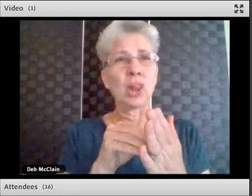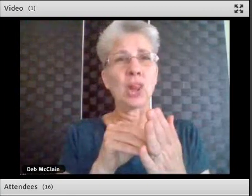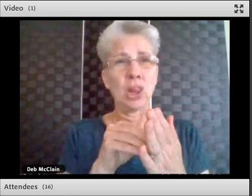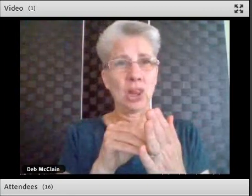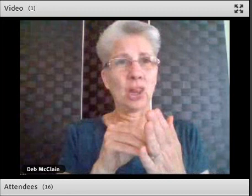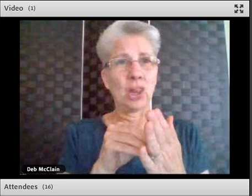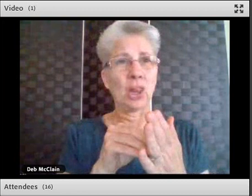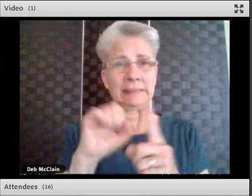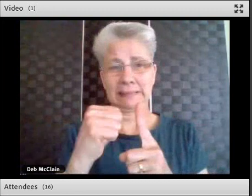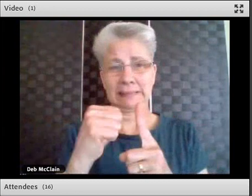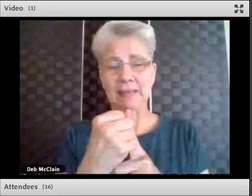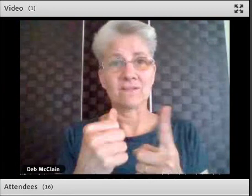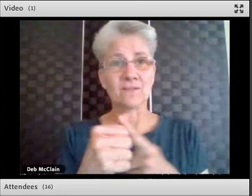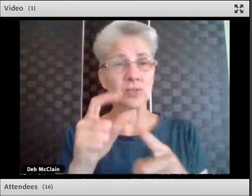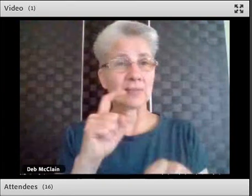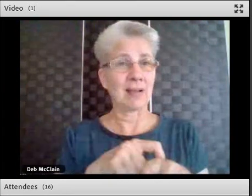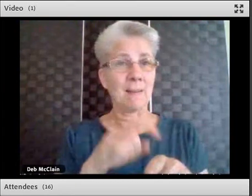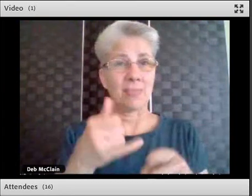that happens.